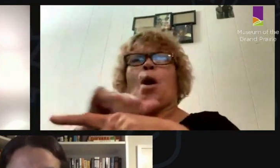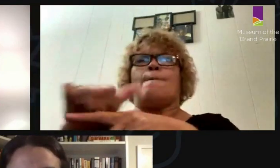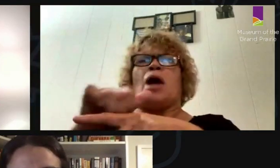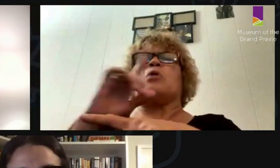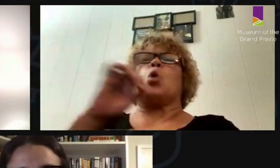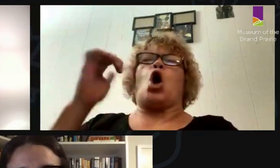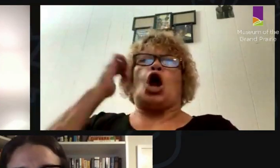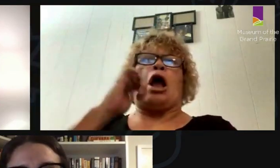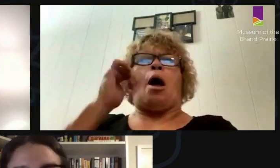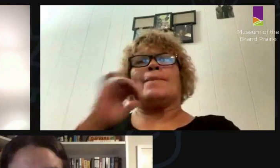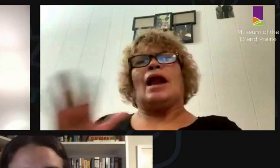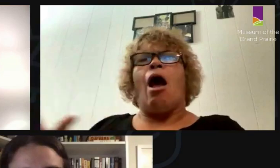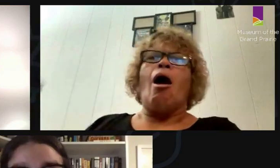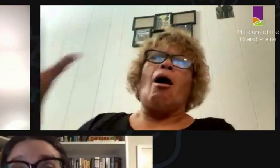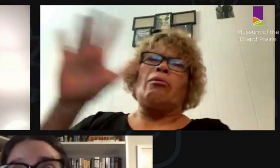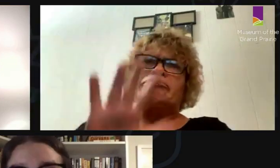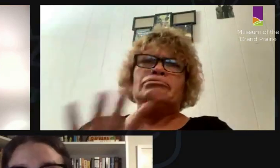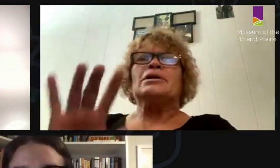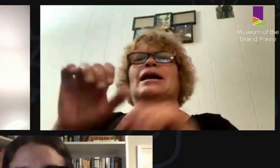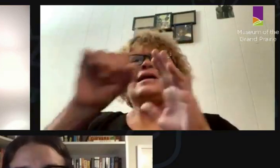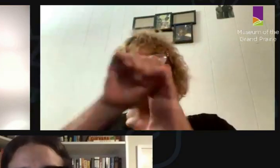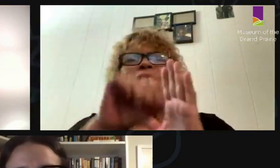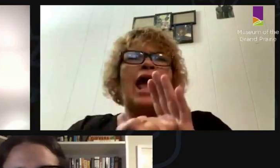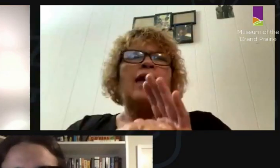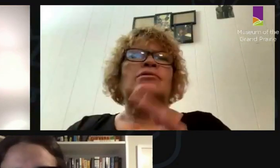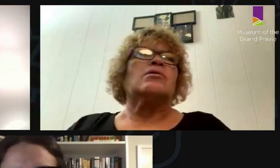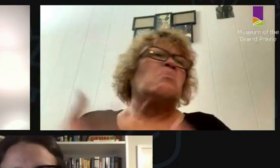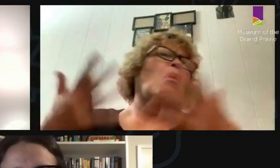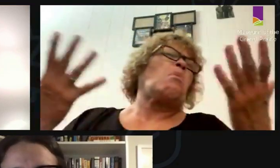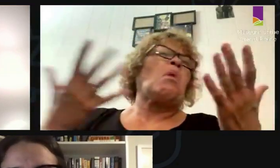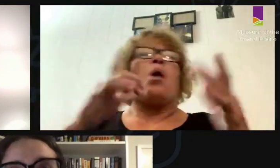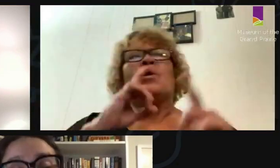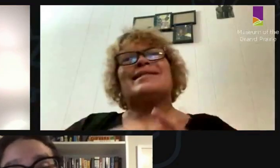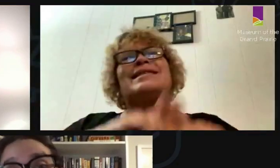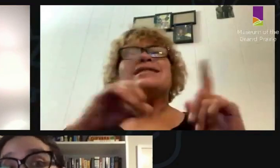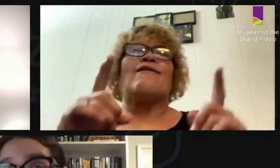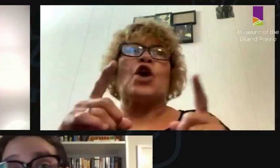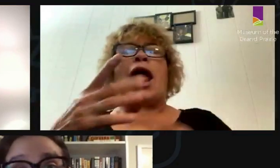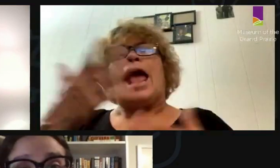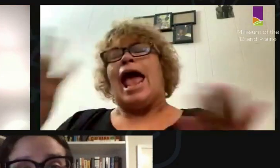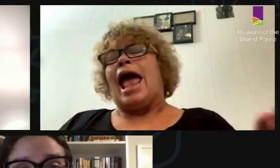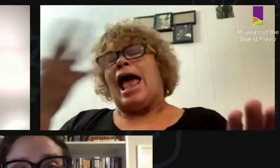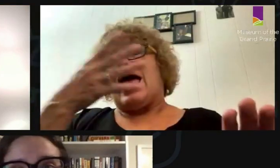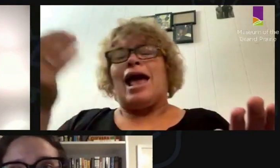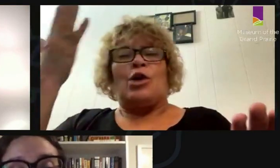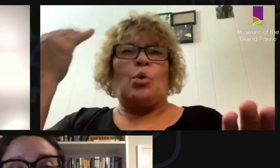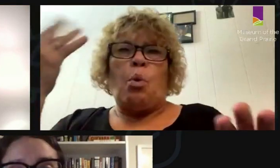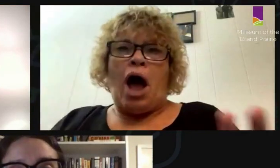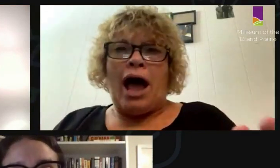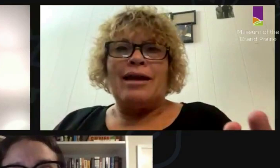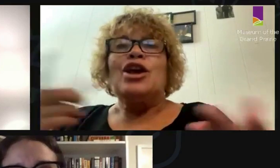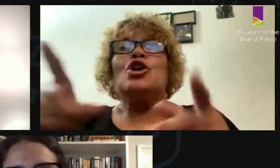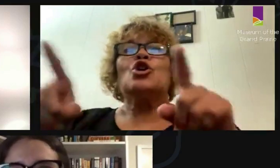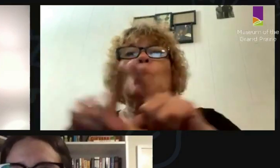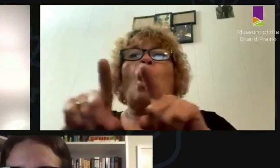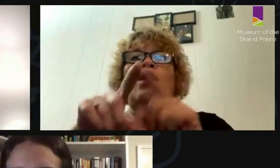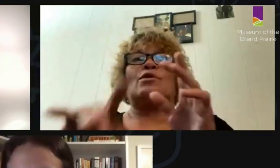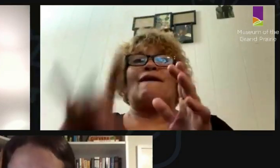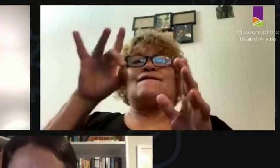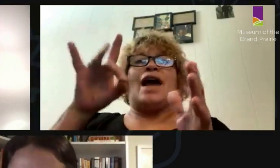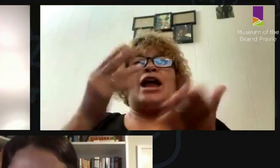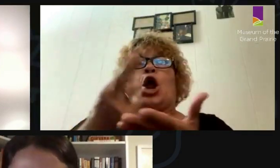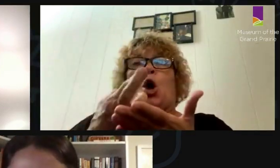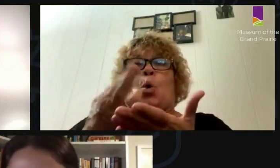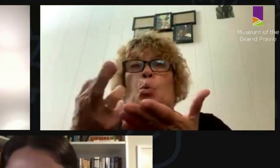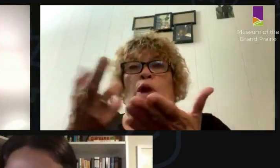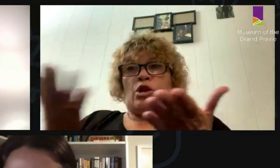all states and what was different and why. And so that's, but you can also find resources on our website, and I'm happy